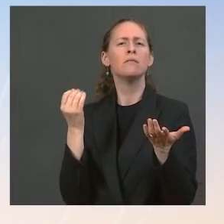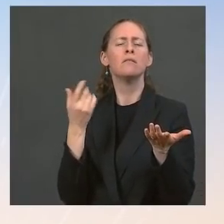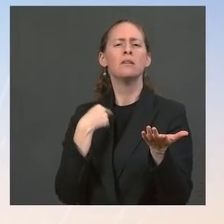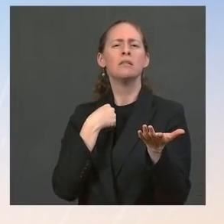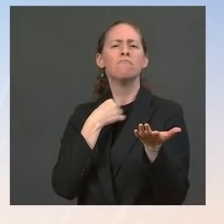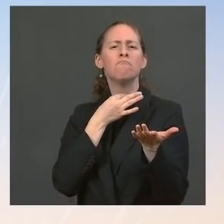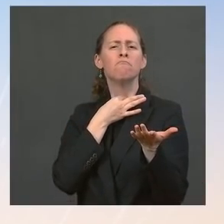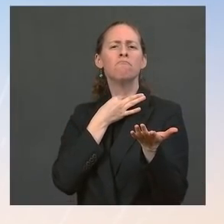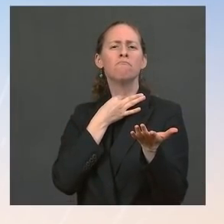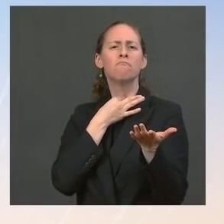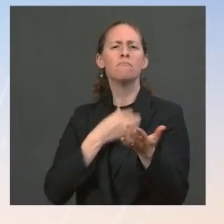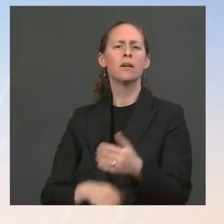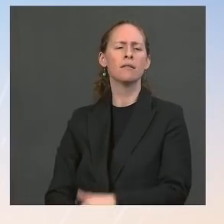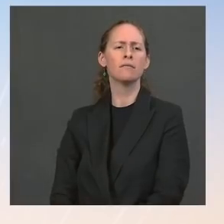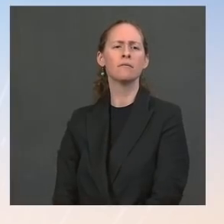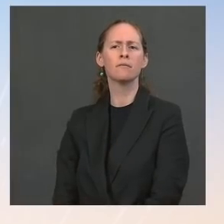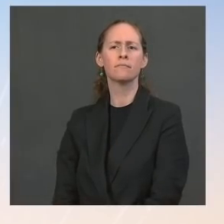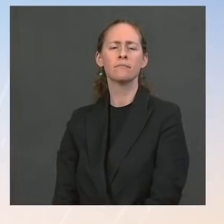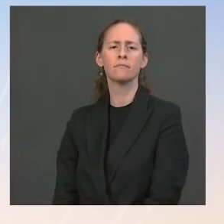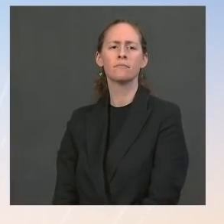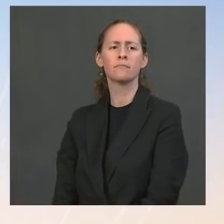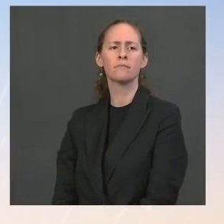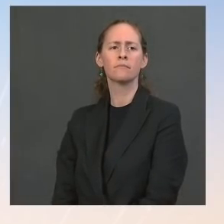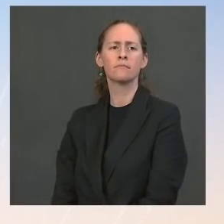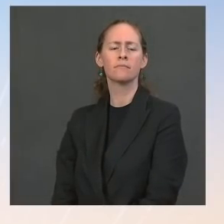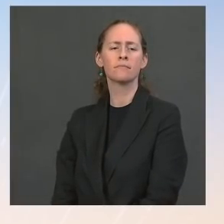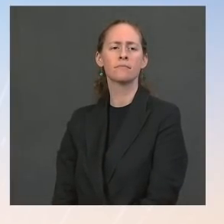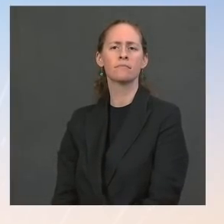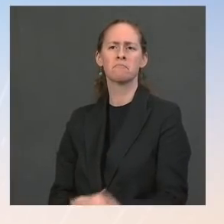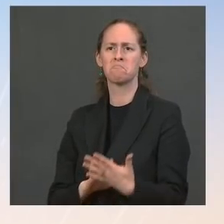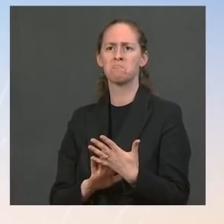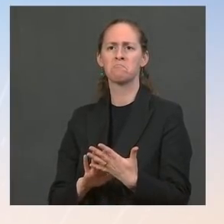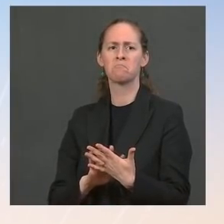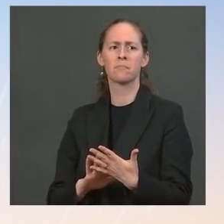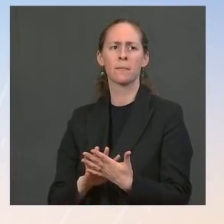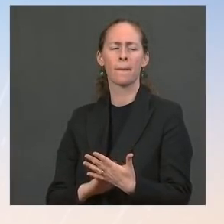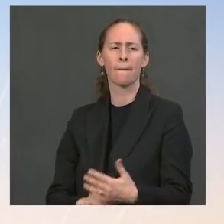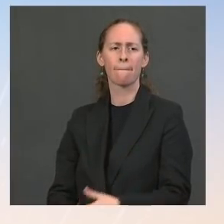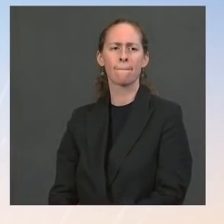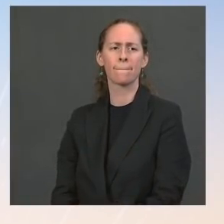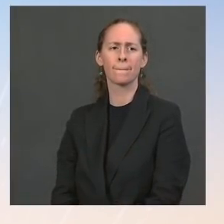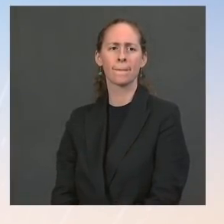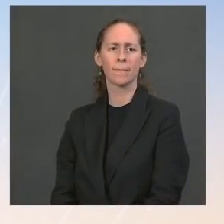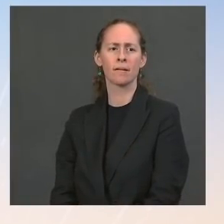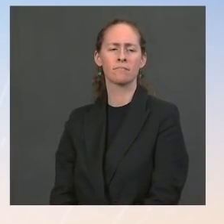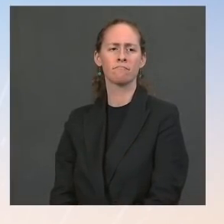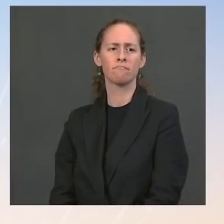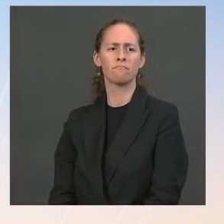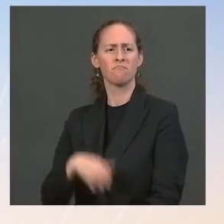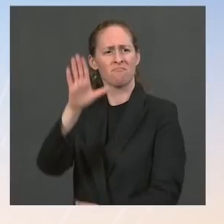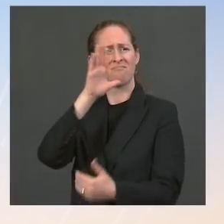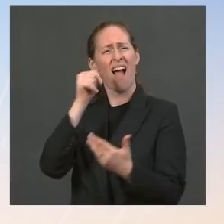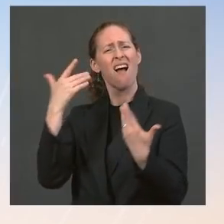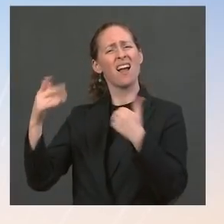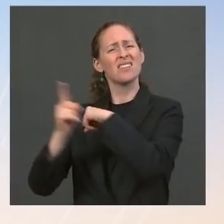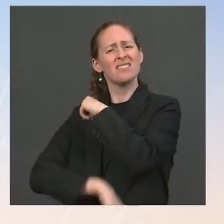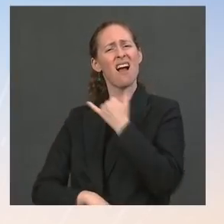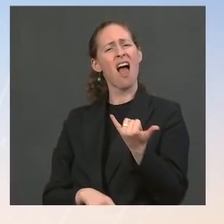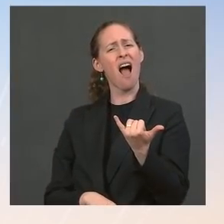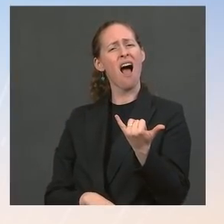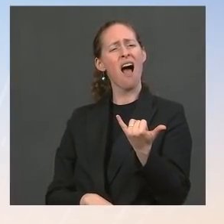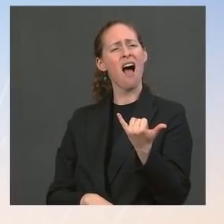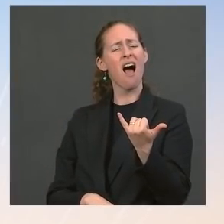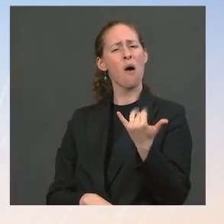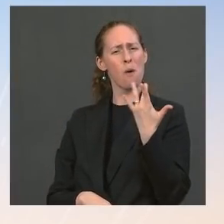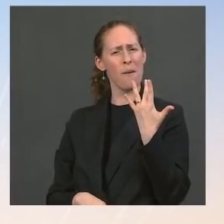that he's not interested in peace. Why not take the sanction now? Why not impose the sanction now? Or take more drastic action against not